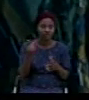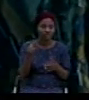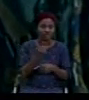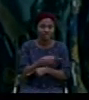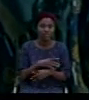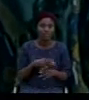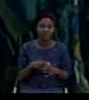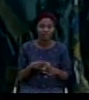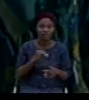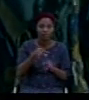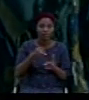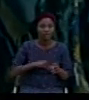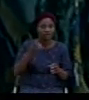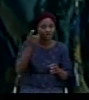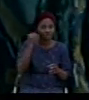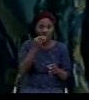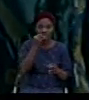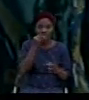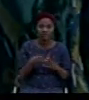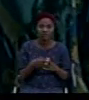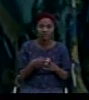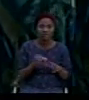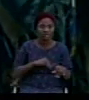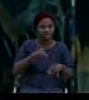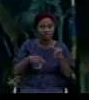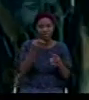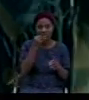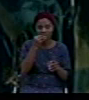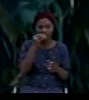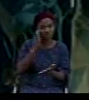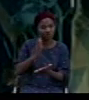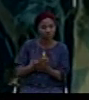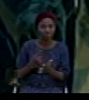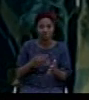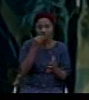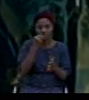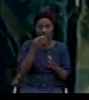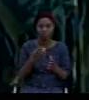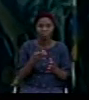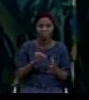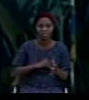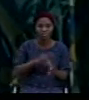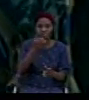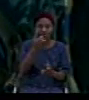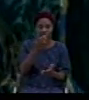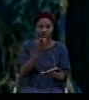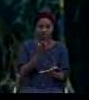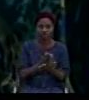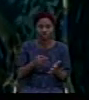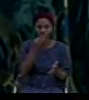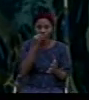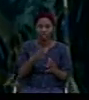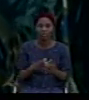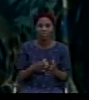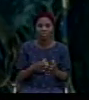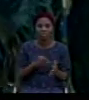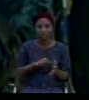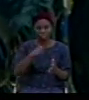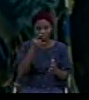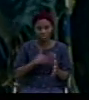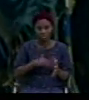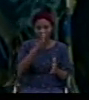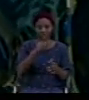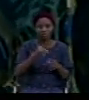eating, I dropped the food. I could not eat again. And I told my mom. My mom said I should eat, but I cannot